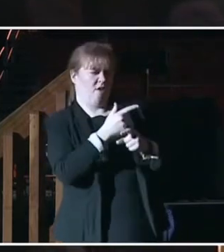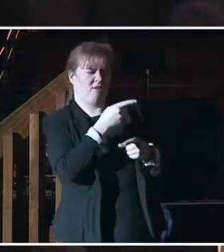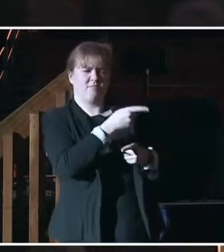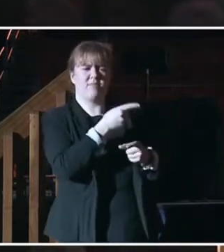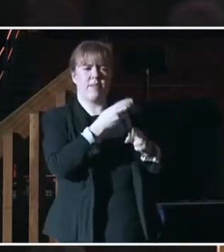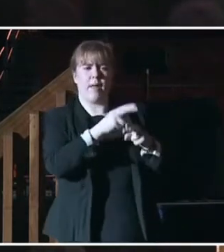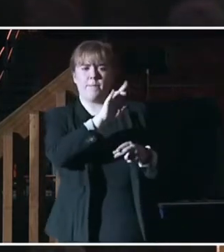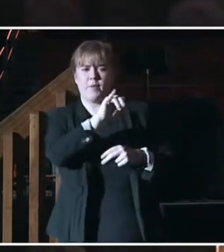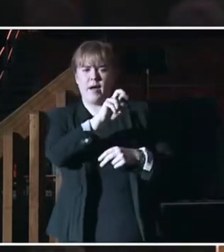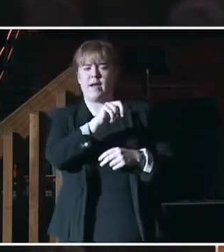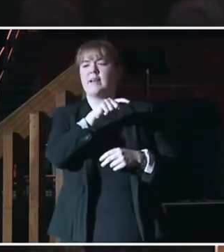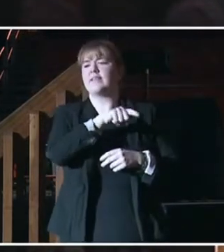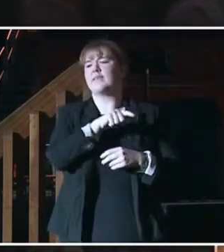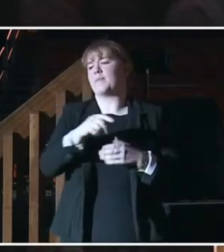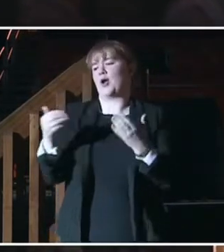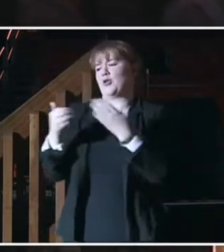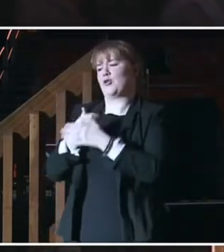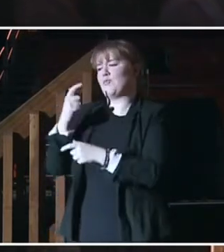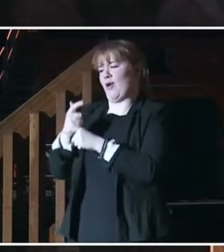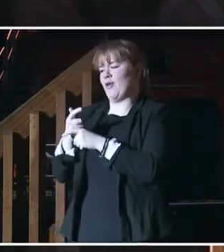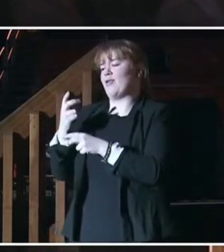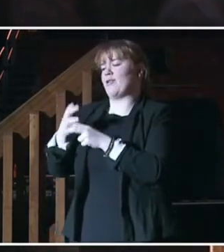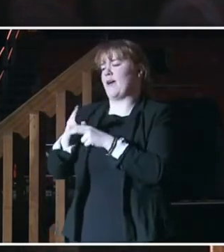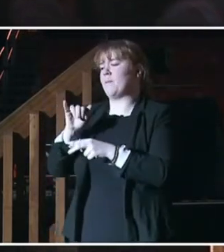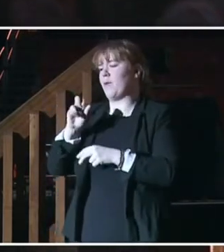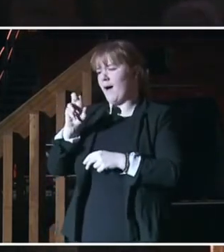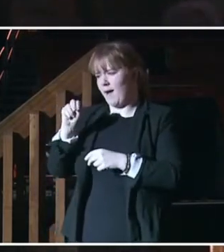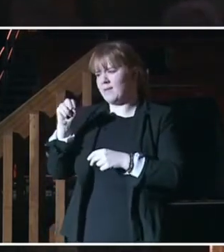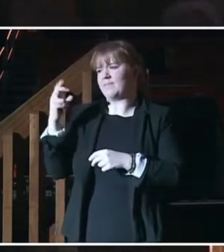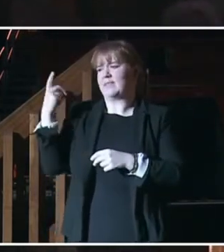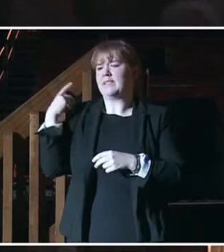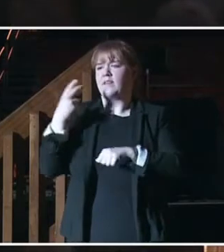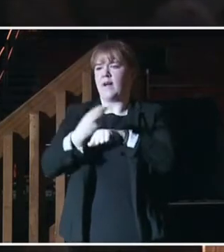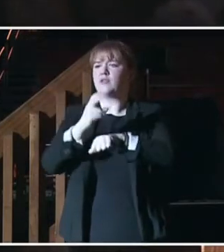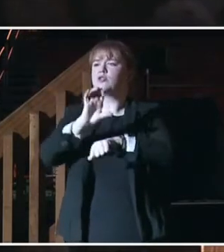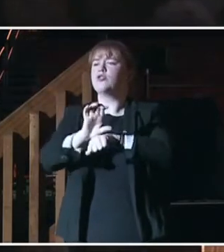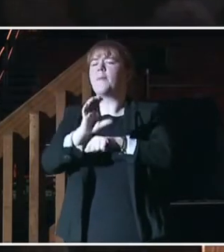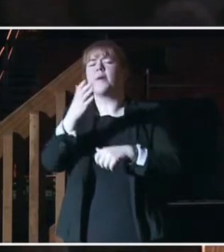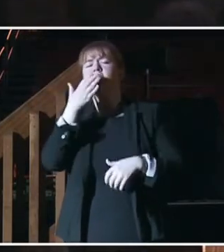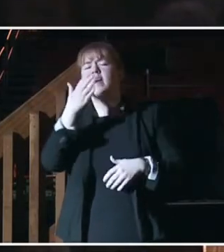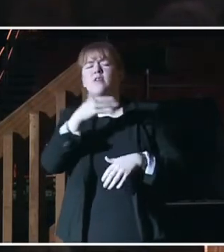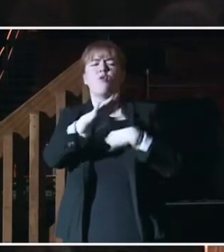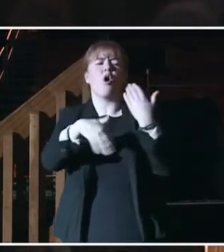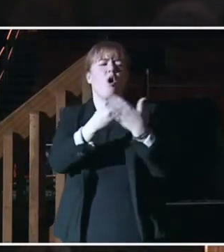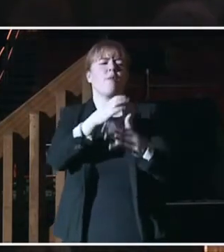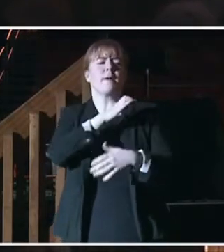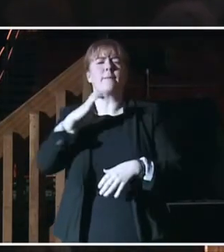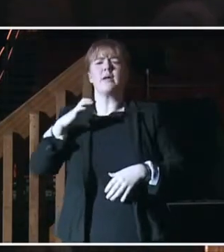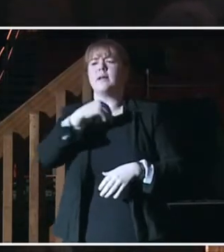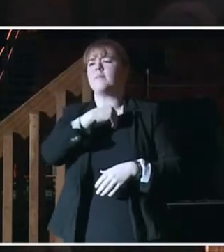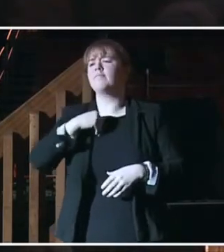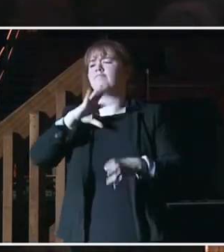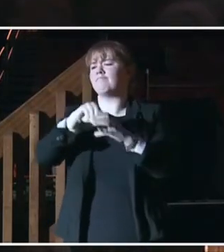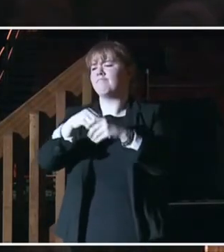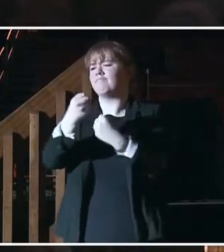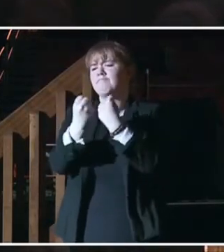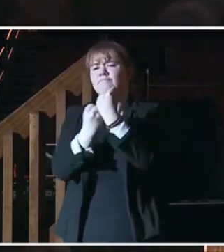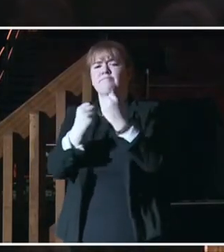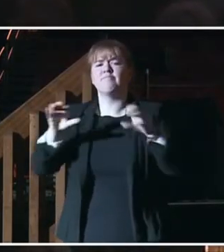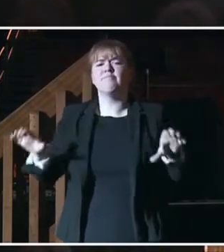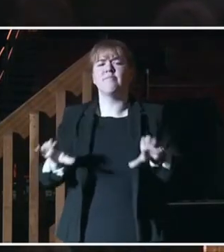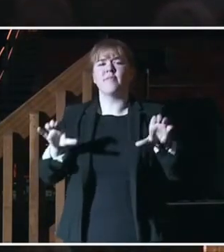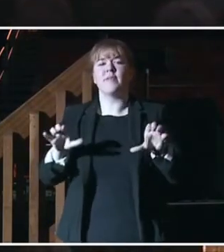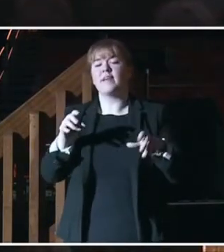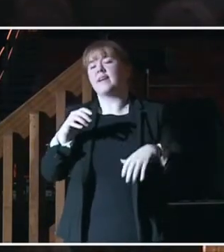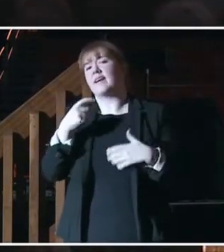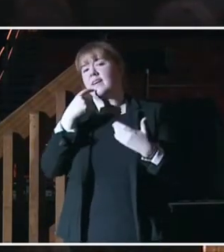who is the dean of Hendricks Chapel. So thank you all so very much. To all the committee members, I would tell you to stand, but you'll be mad